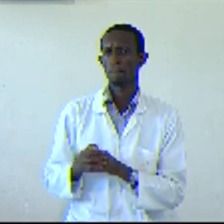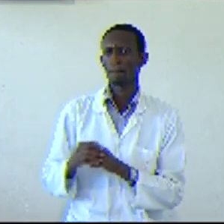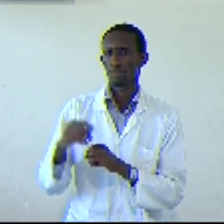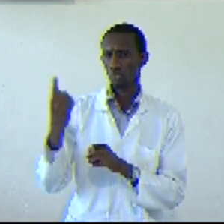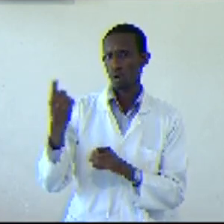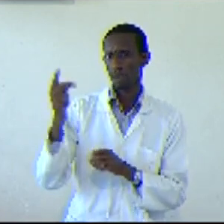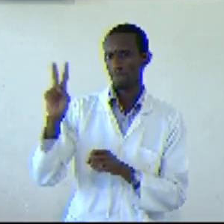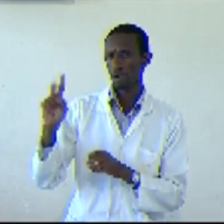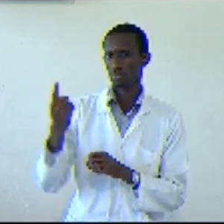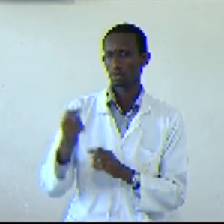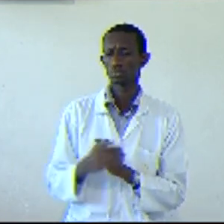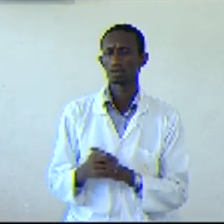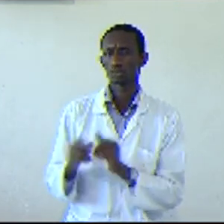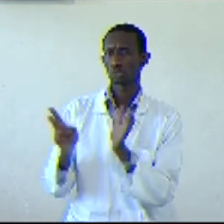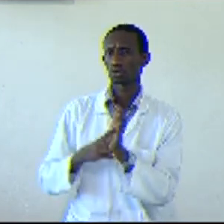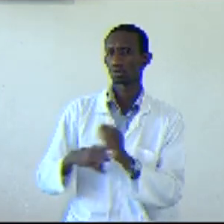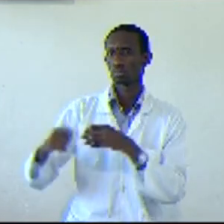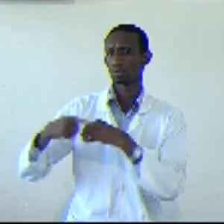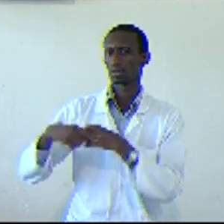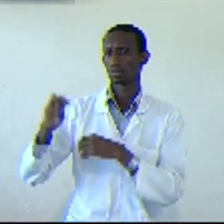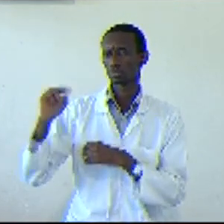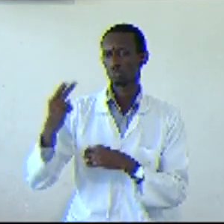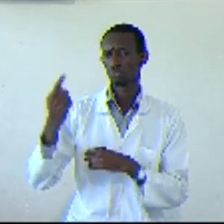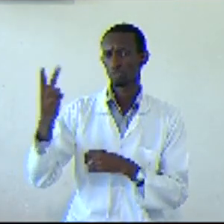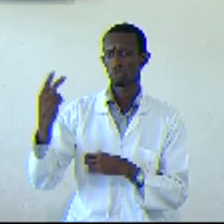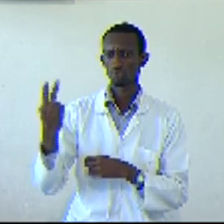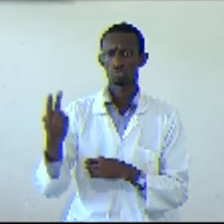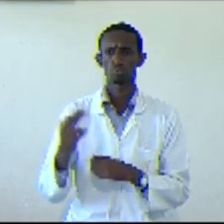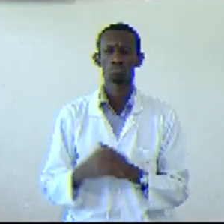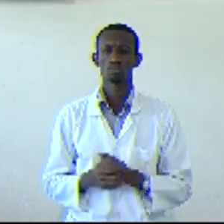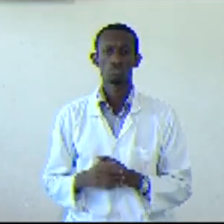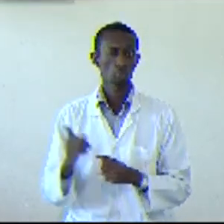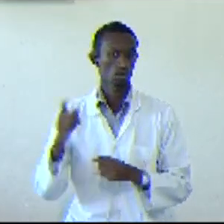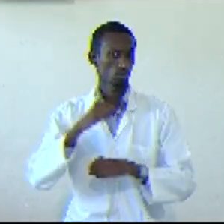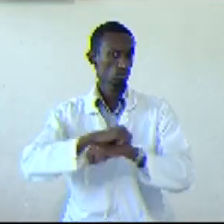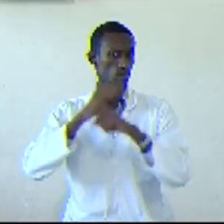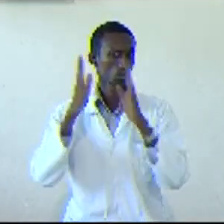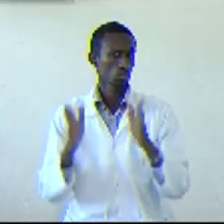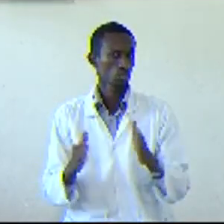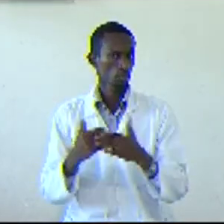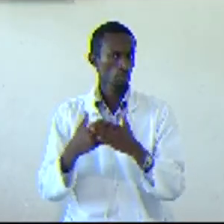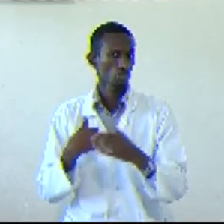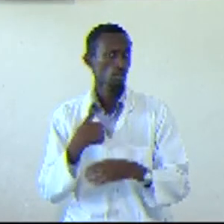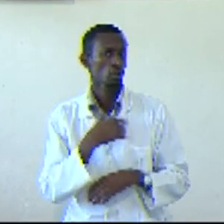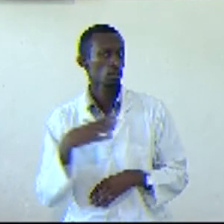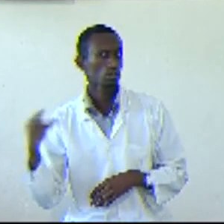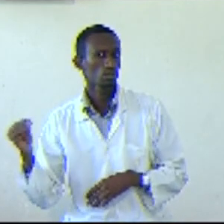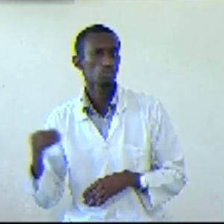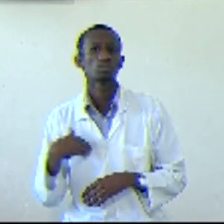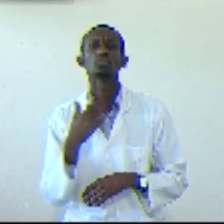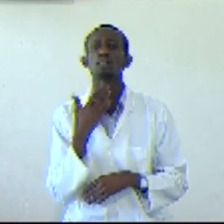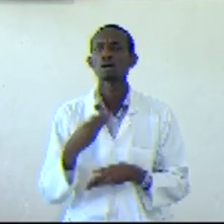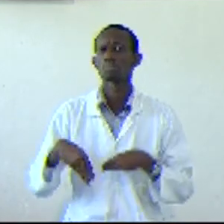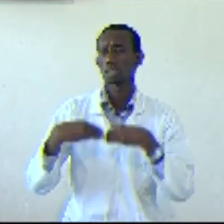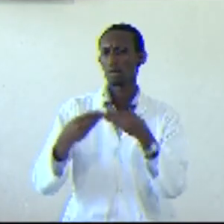V1 equals to minus M2 V2. Then students, before I leave you, I want to give you